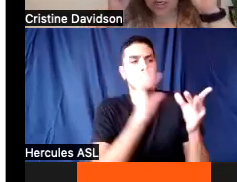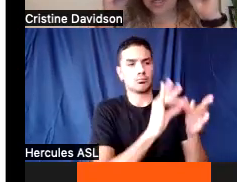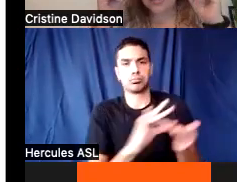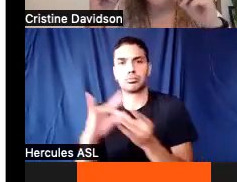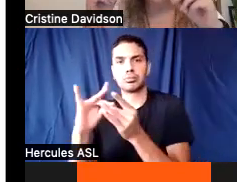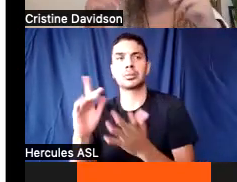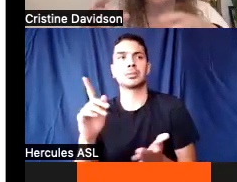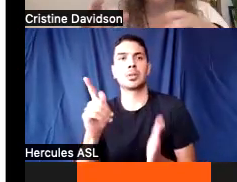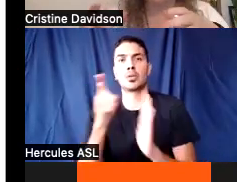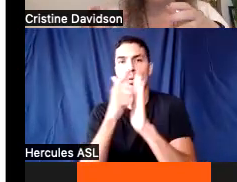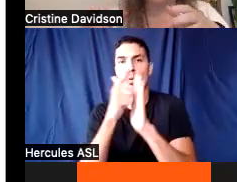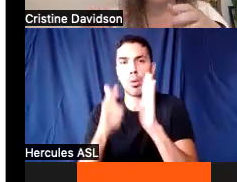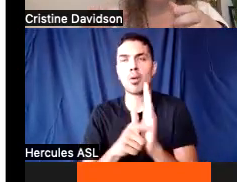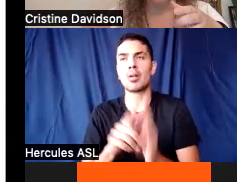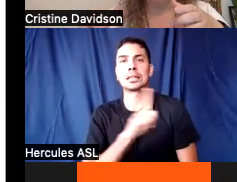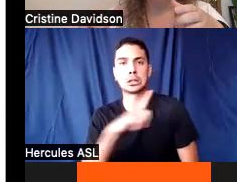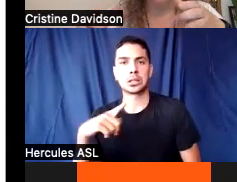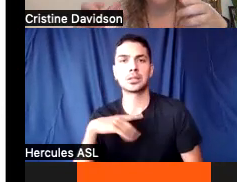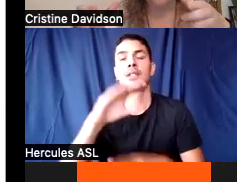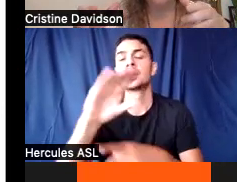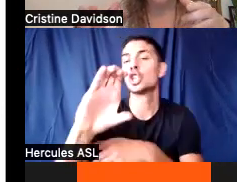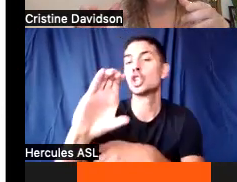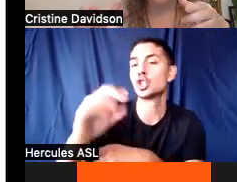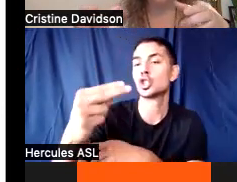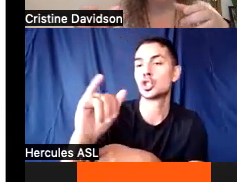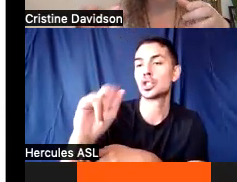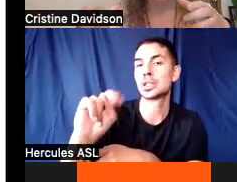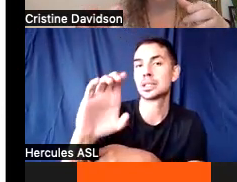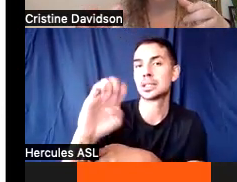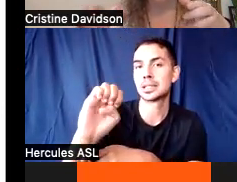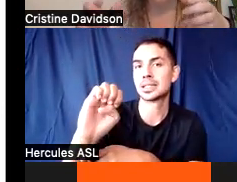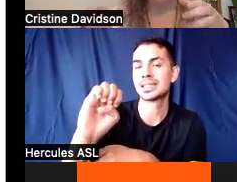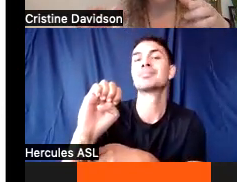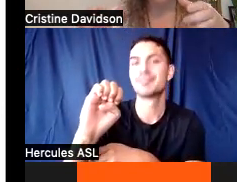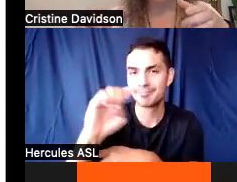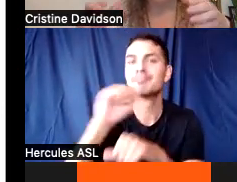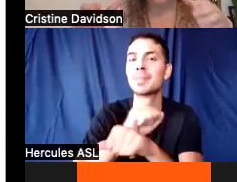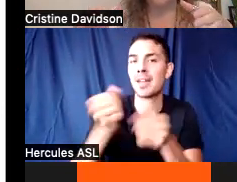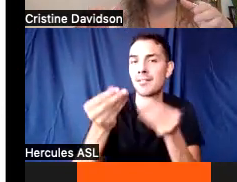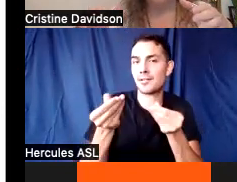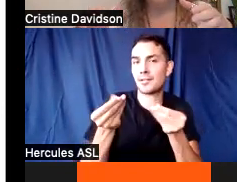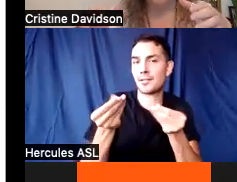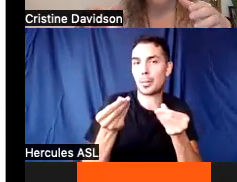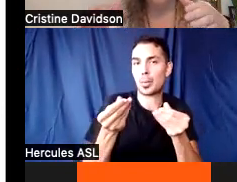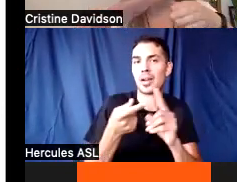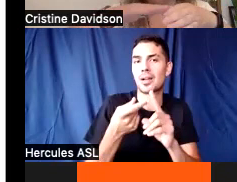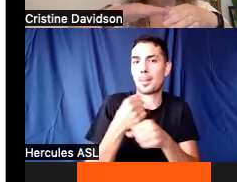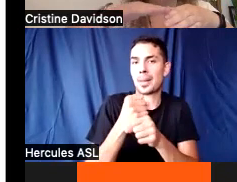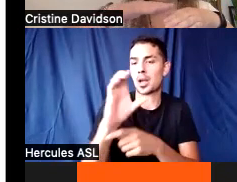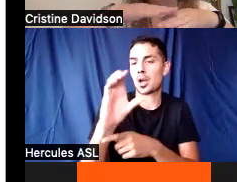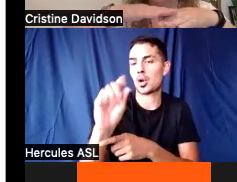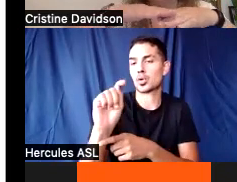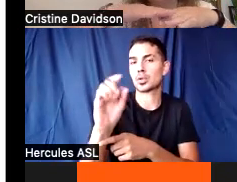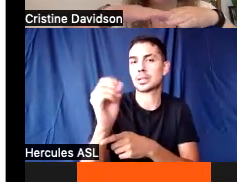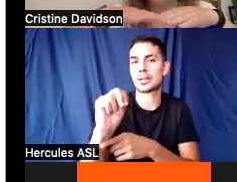So chintz is a fabric made out of cotton that originated in India. And so they